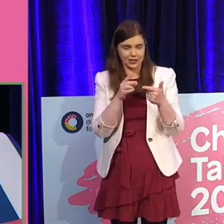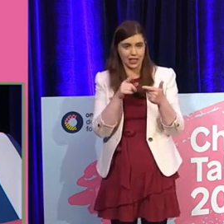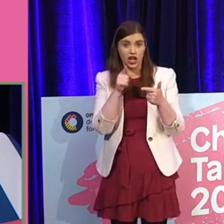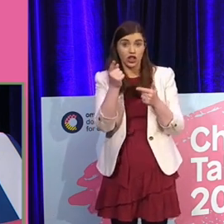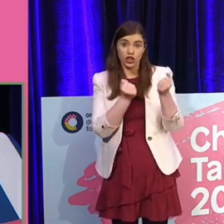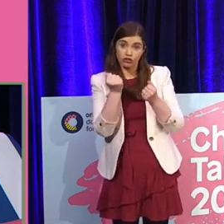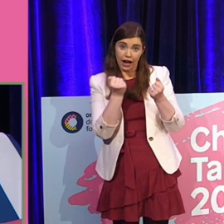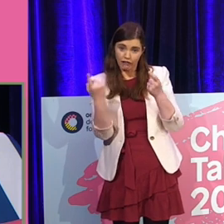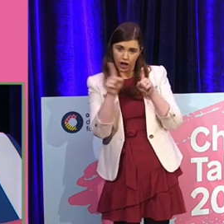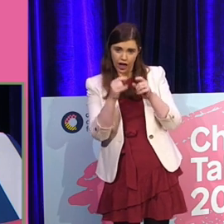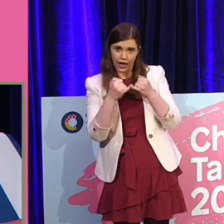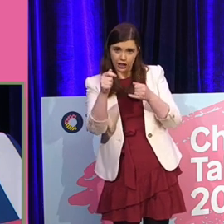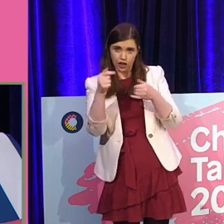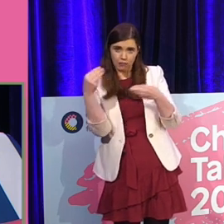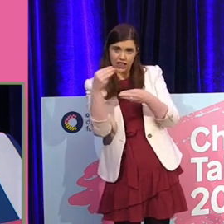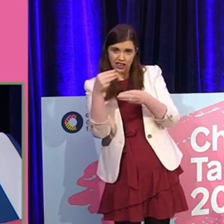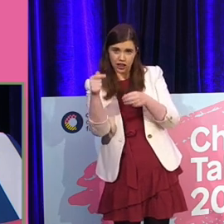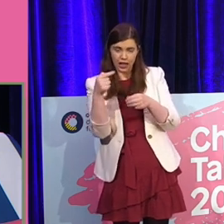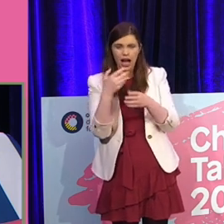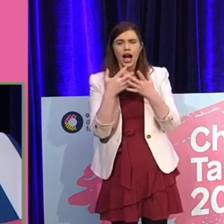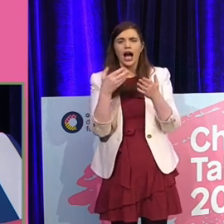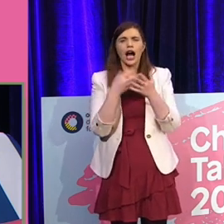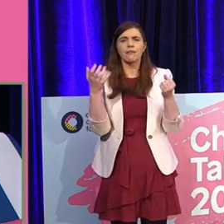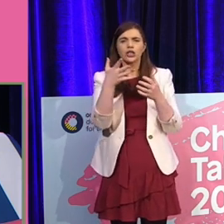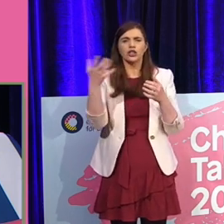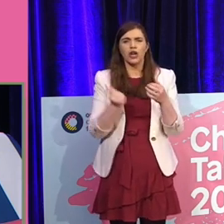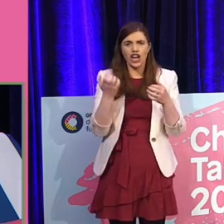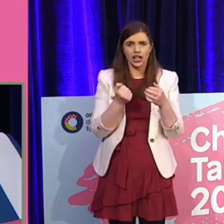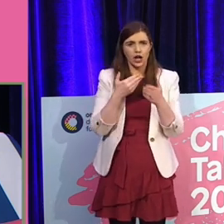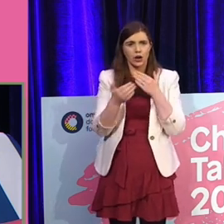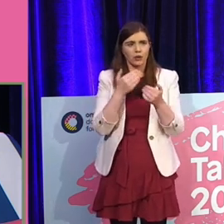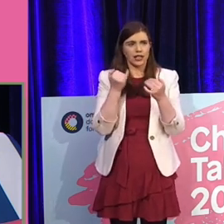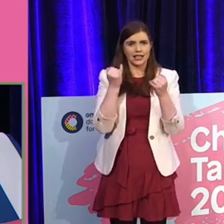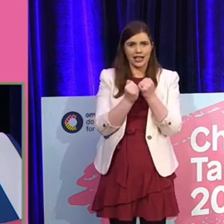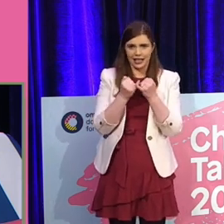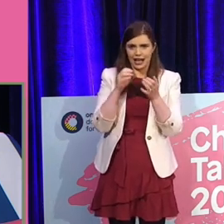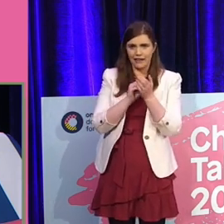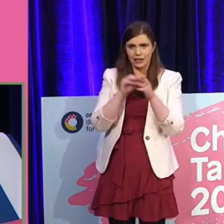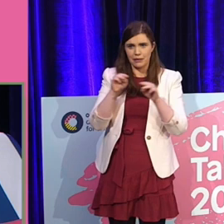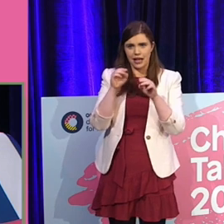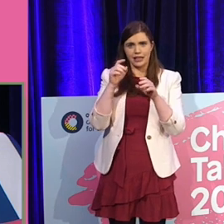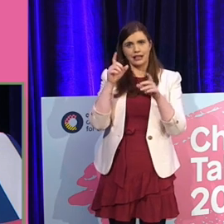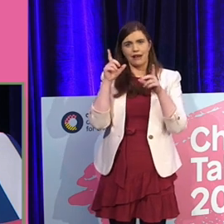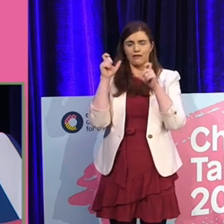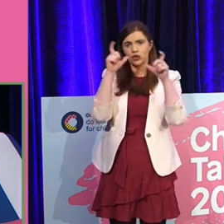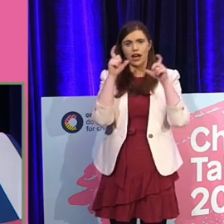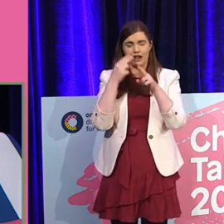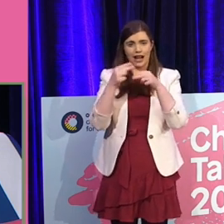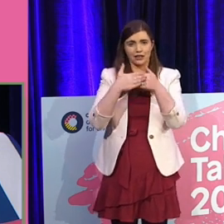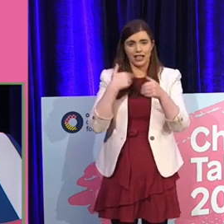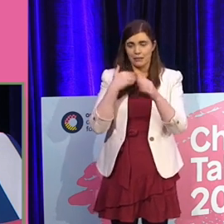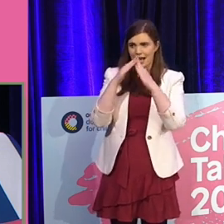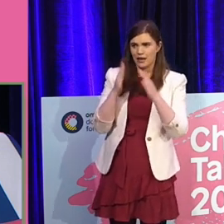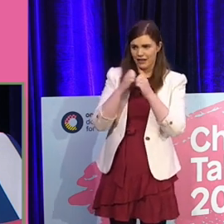driver your bodyguard? How much do you earn? What's it like having paparazzi outside your house every day? So I thought, they must have thought I was Ryan